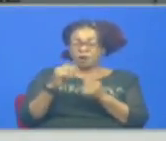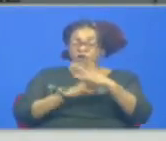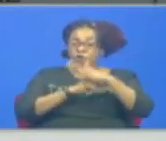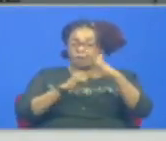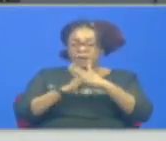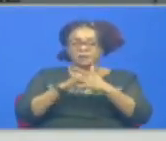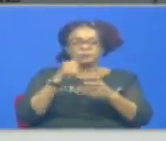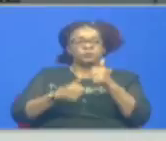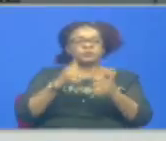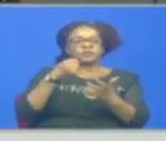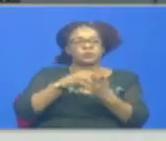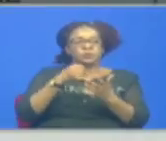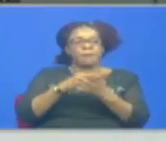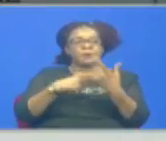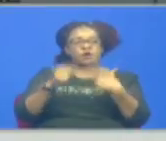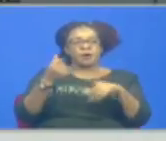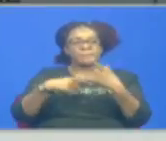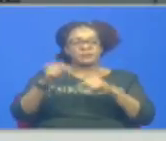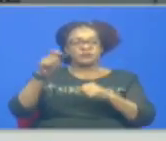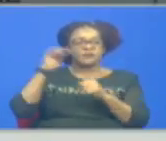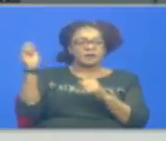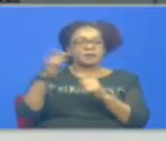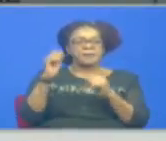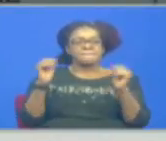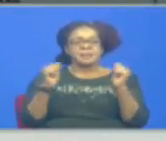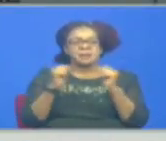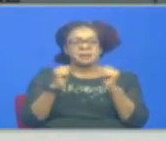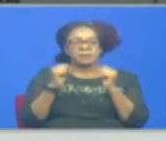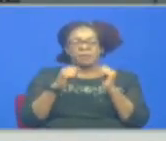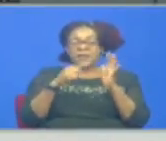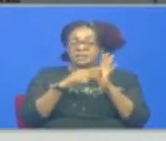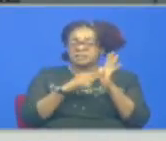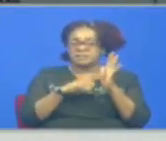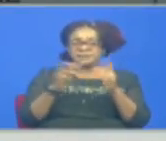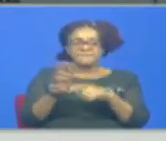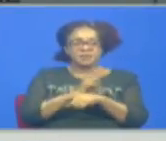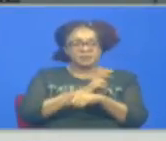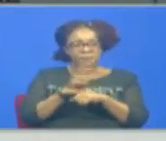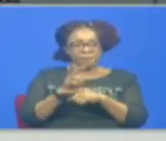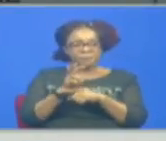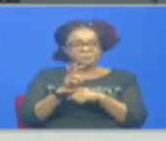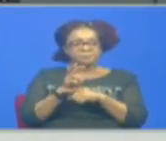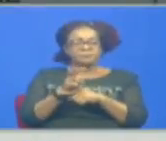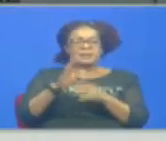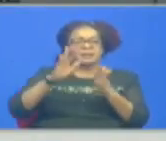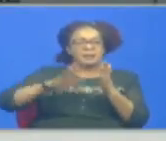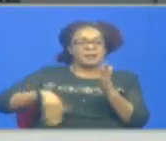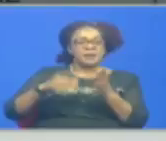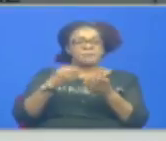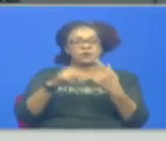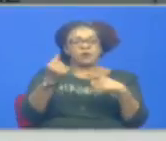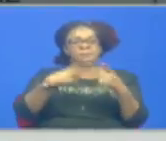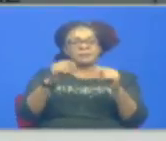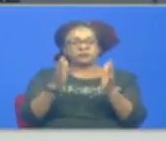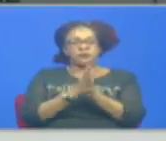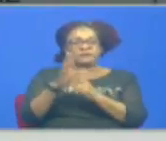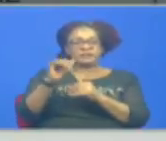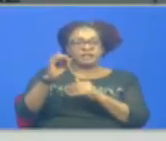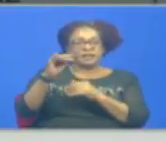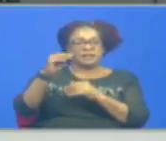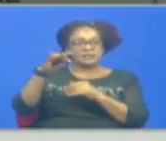include Procurement of Kenya Malaria Indicator Survey, KMIS, delays in procurement of GenExpert